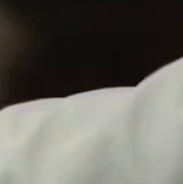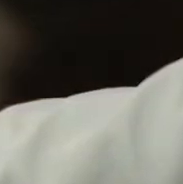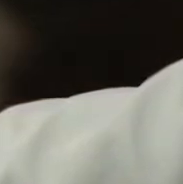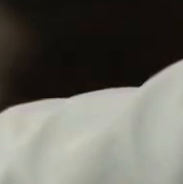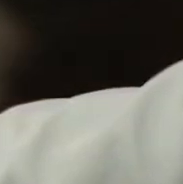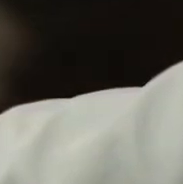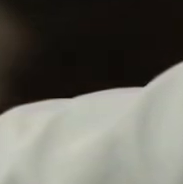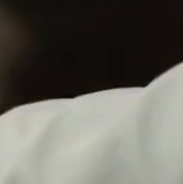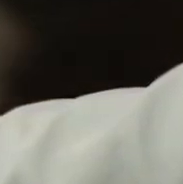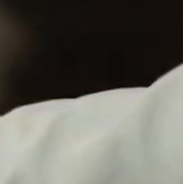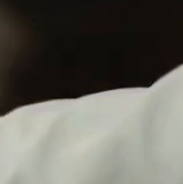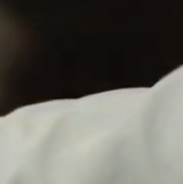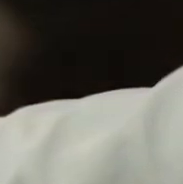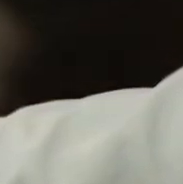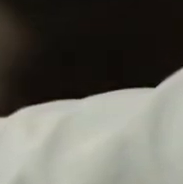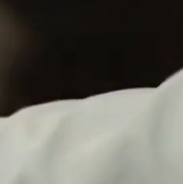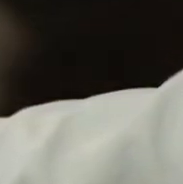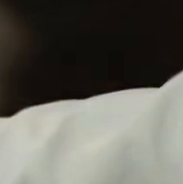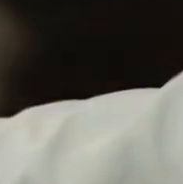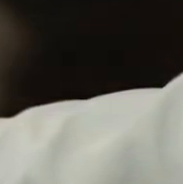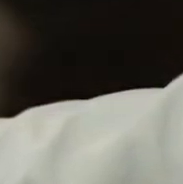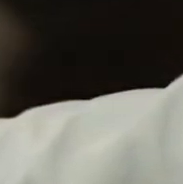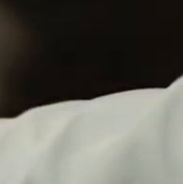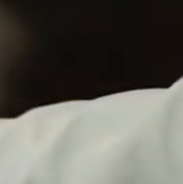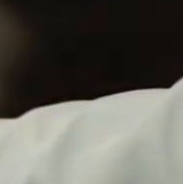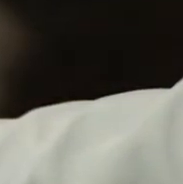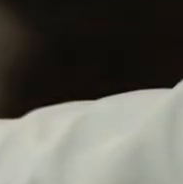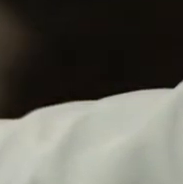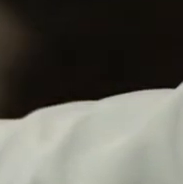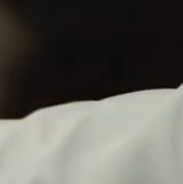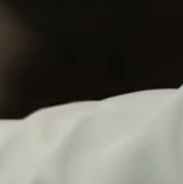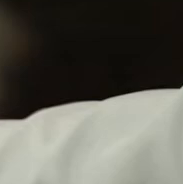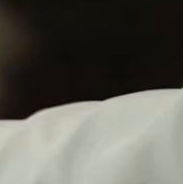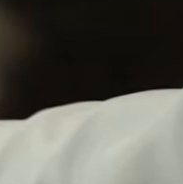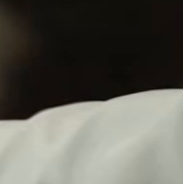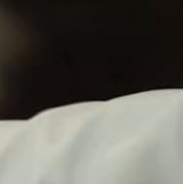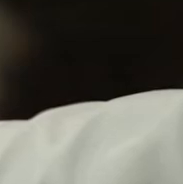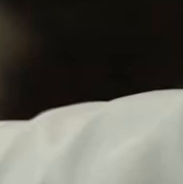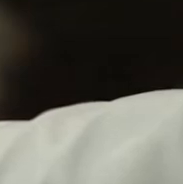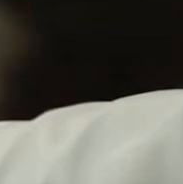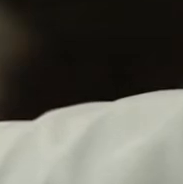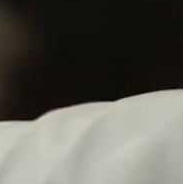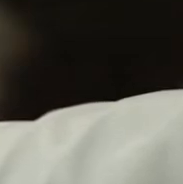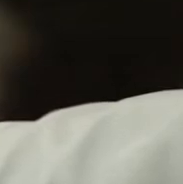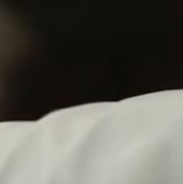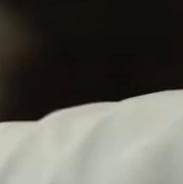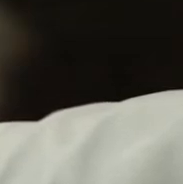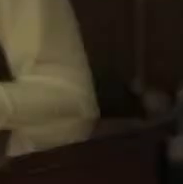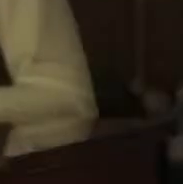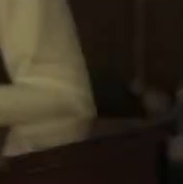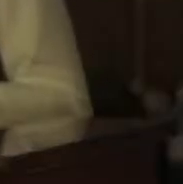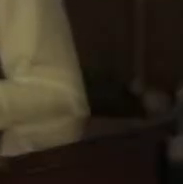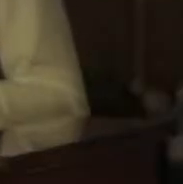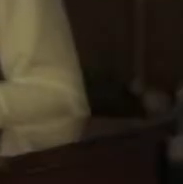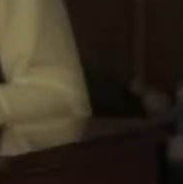No one should stop you from finishing what's yours. That's why MTN gives you data bundles that don't